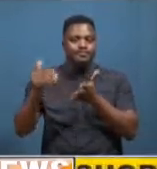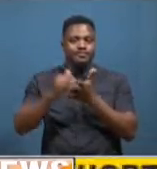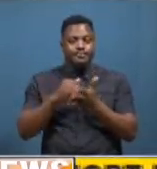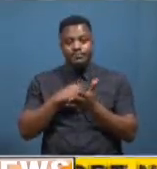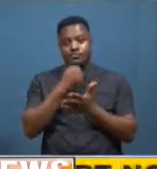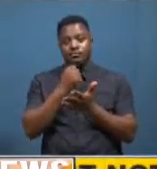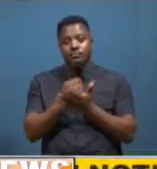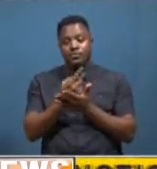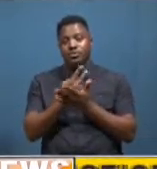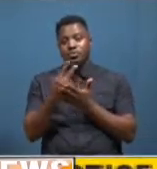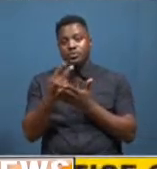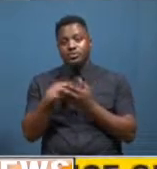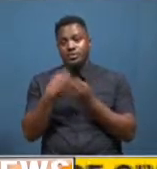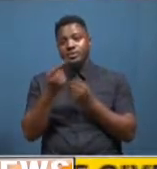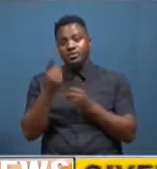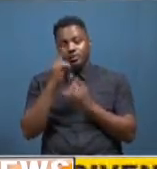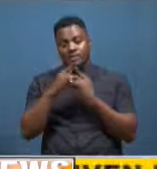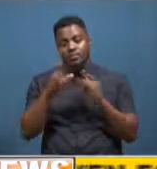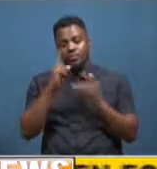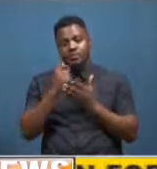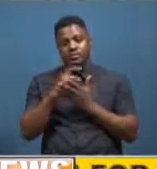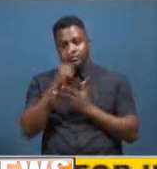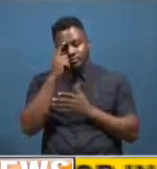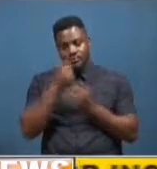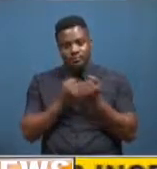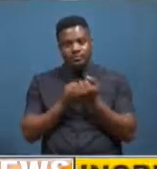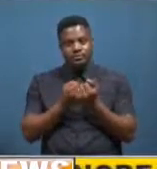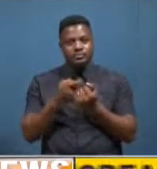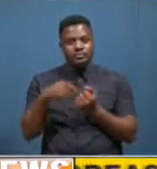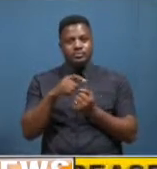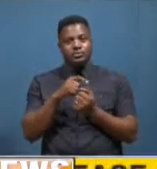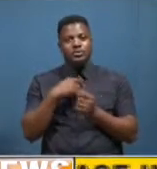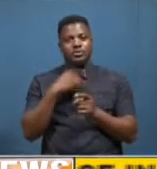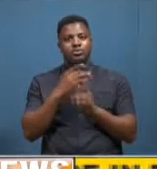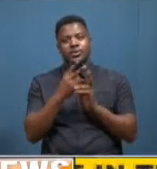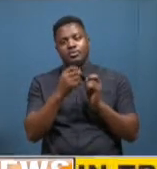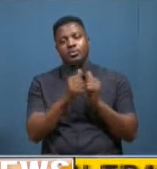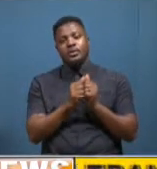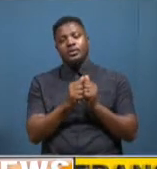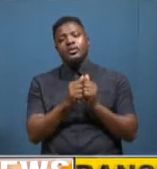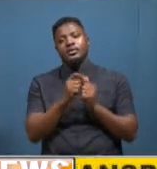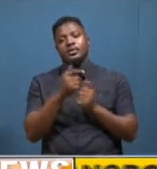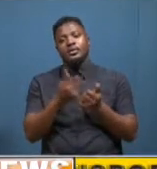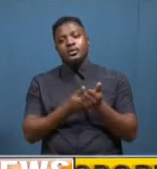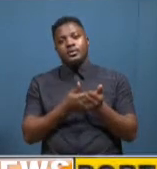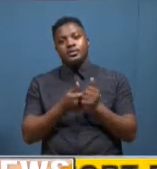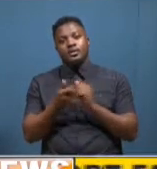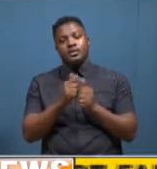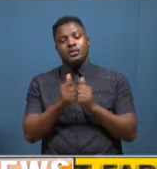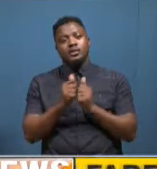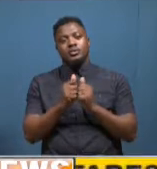very sure that the 2 weeks that we are going to camp them, government is going to support them. I've had already engagement with the Ghana